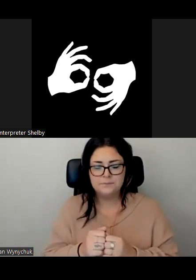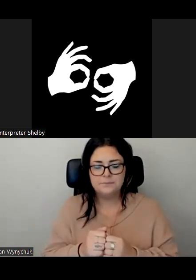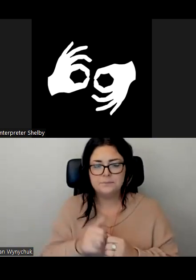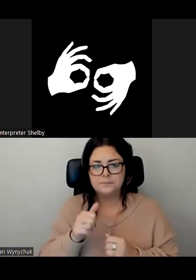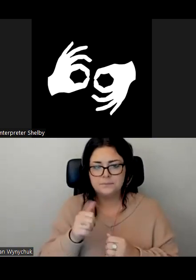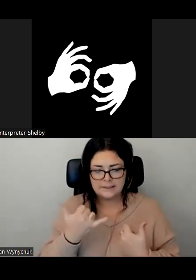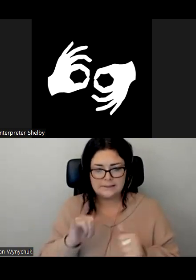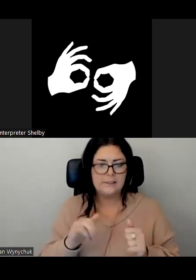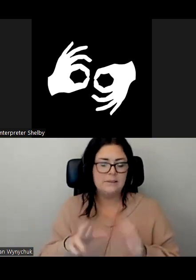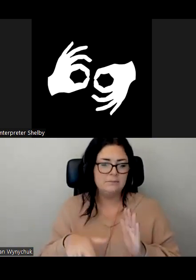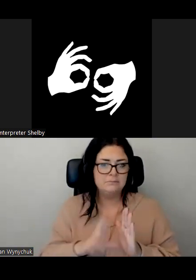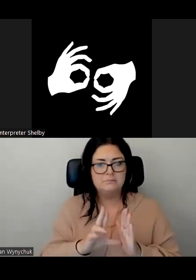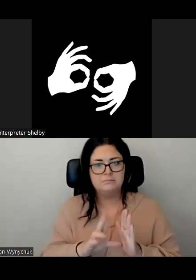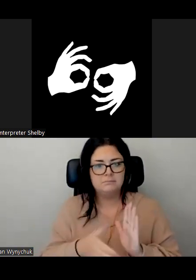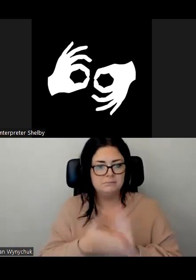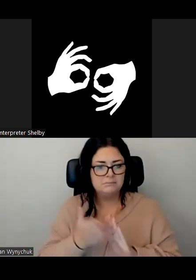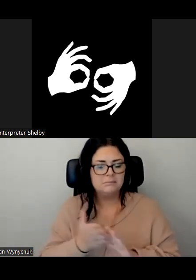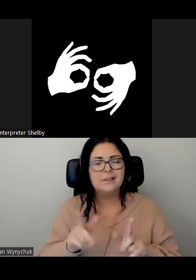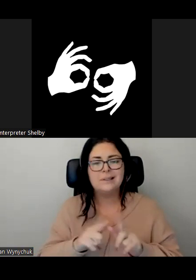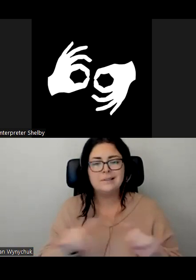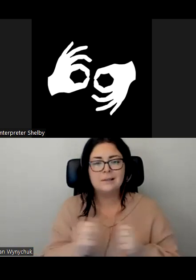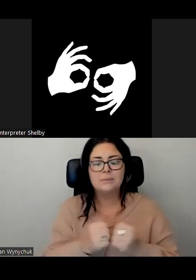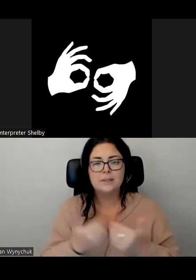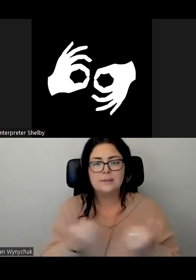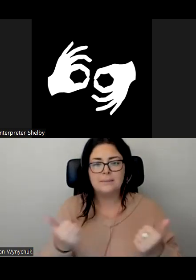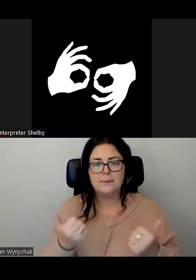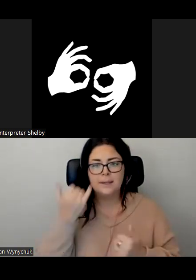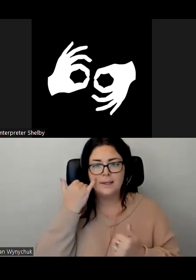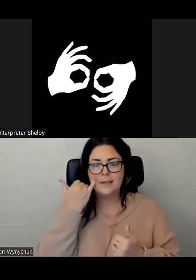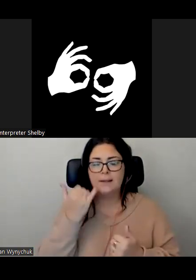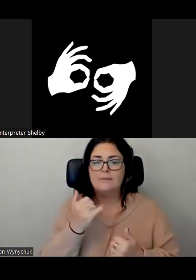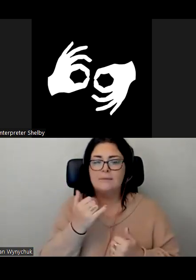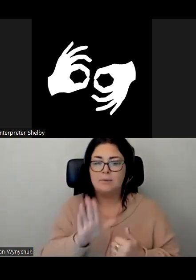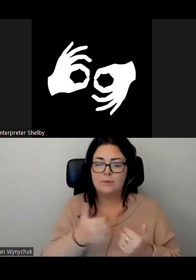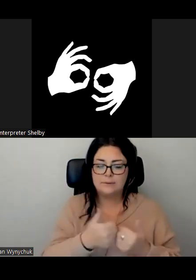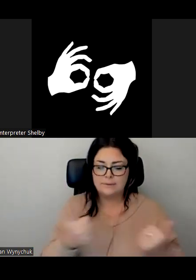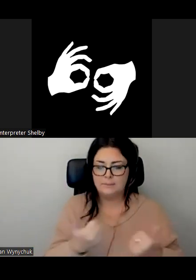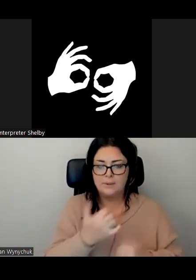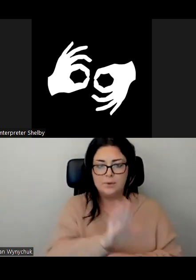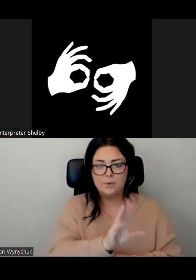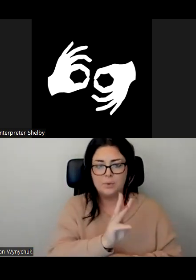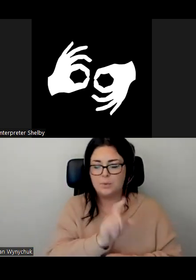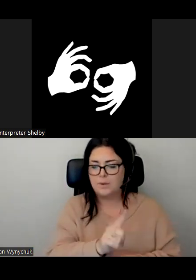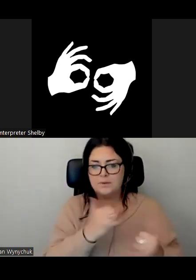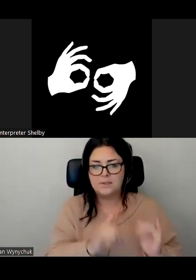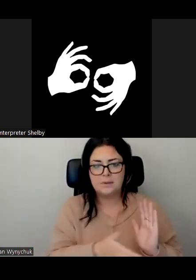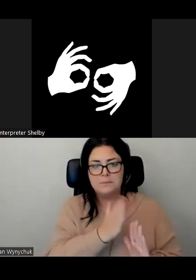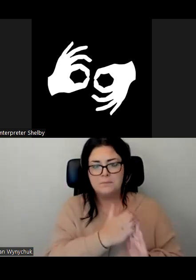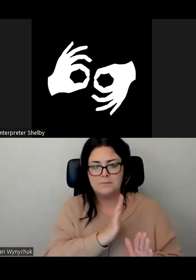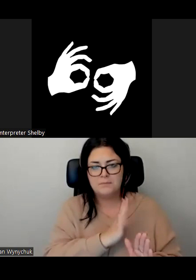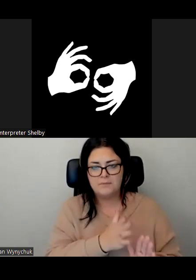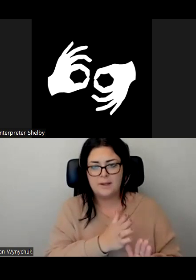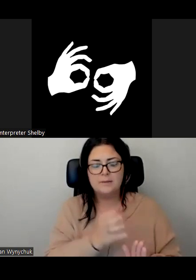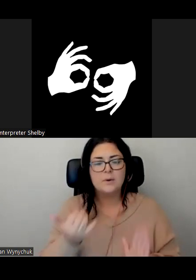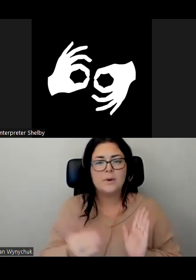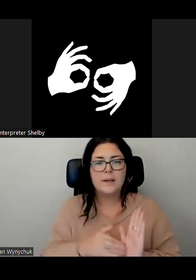effect. And same with separation. So if you get separated, your will is still in full force and effect. So bottom line